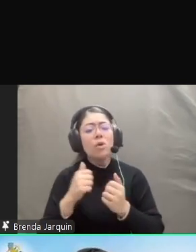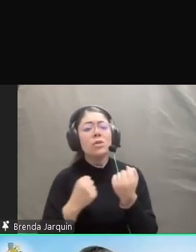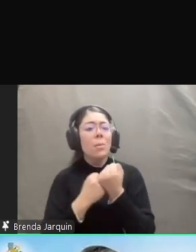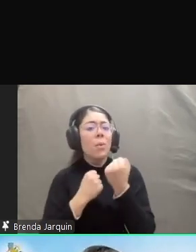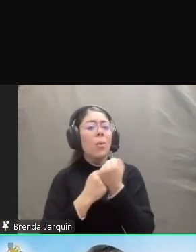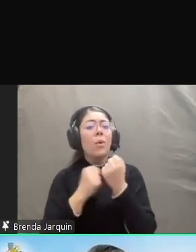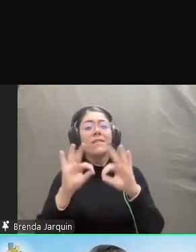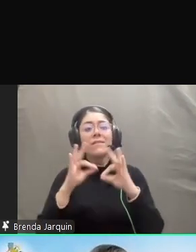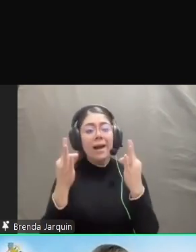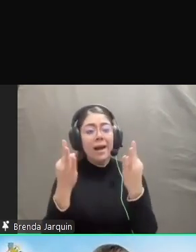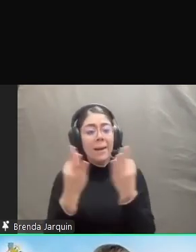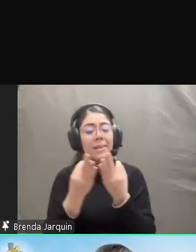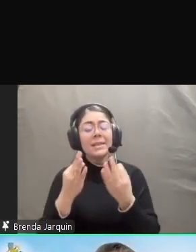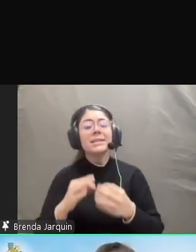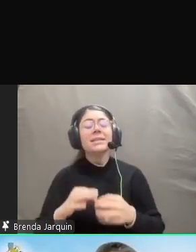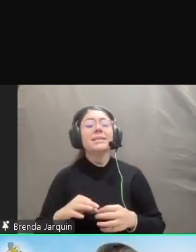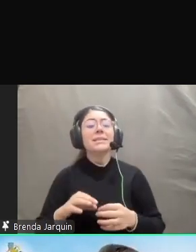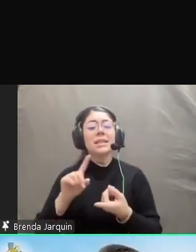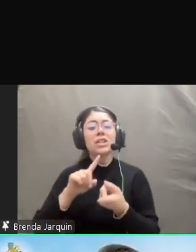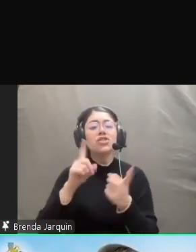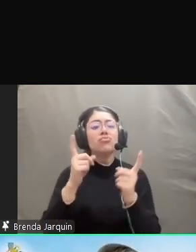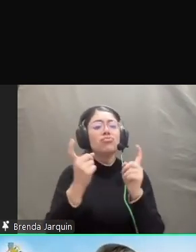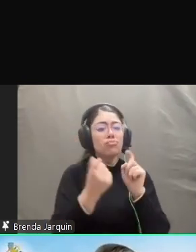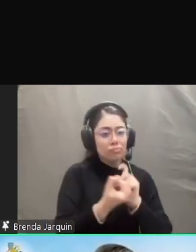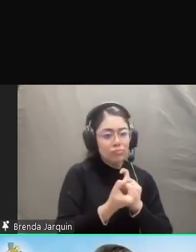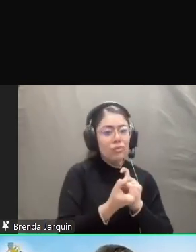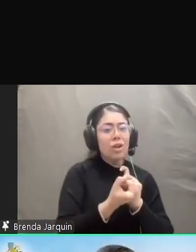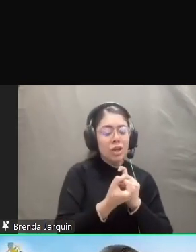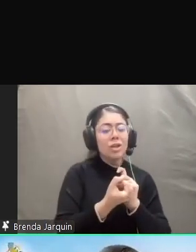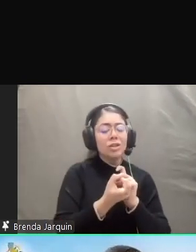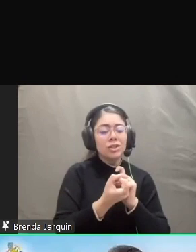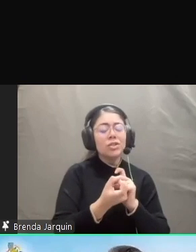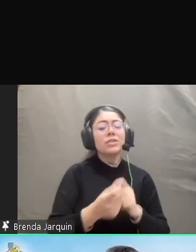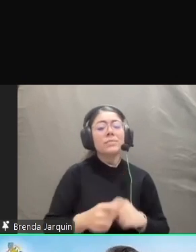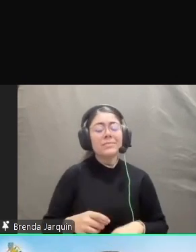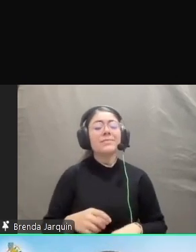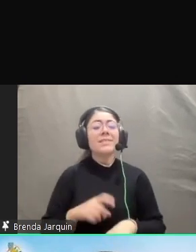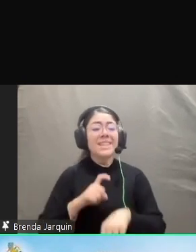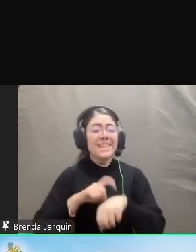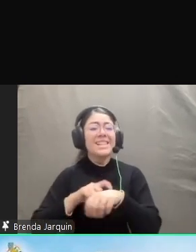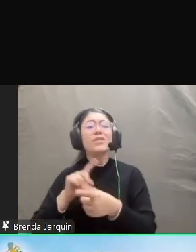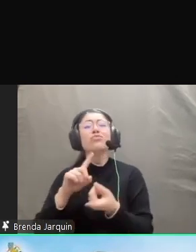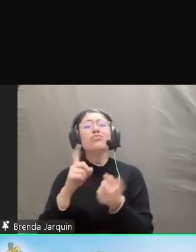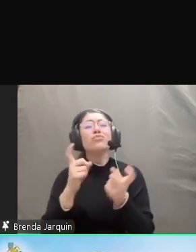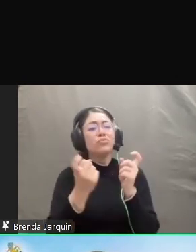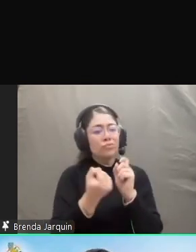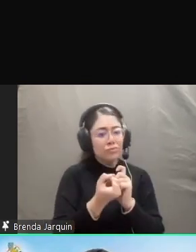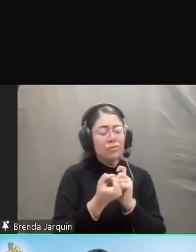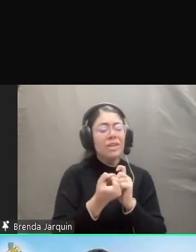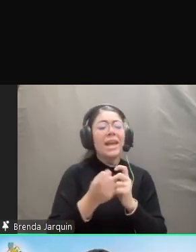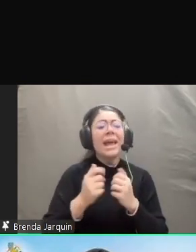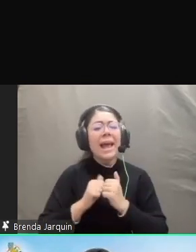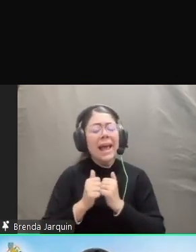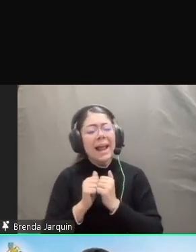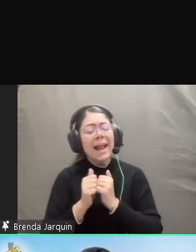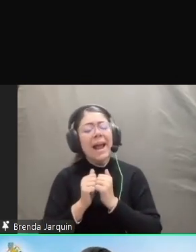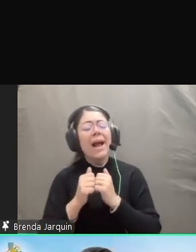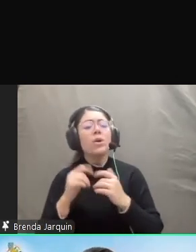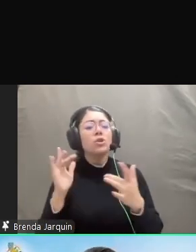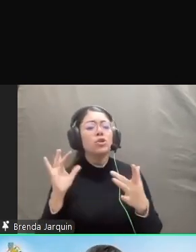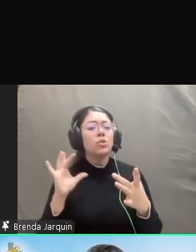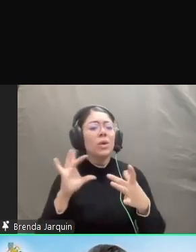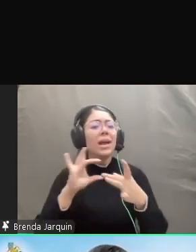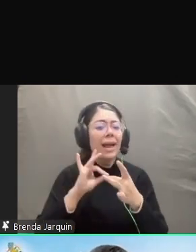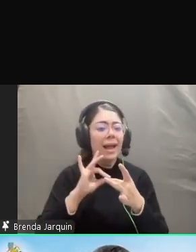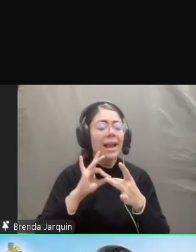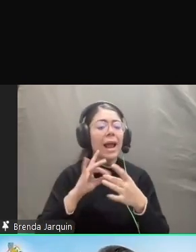page 2 is really about how to collaborate and more about that relationship between the 2 agencies, in